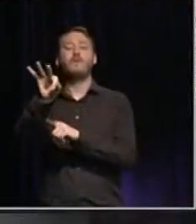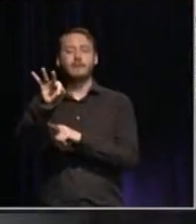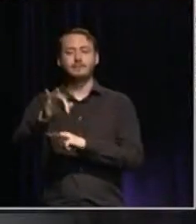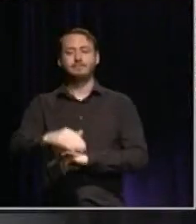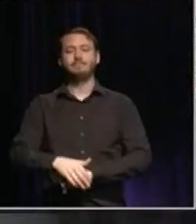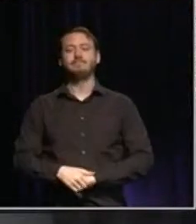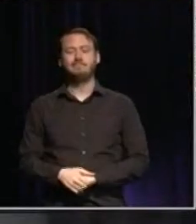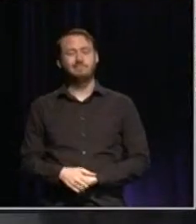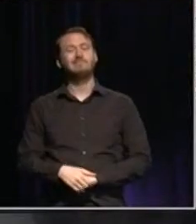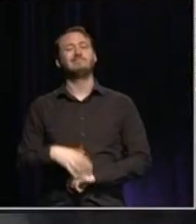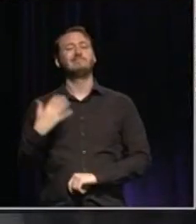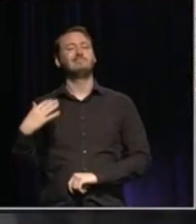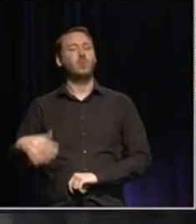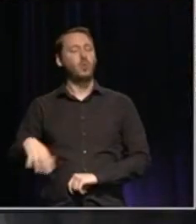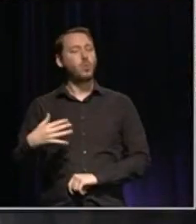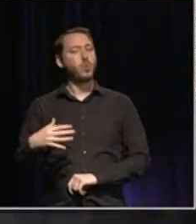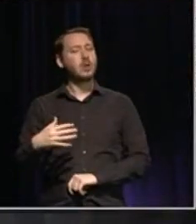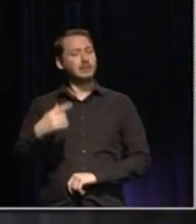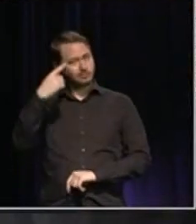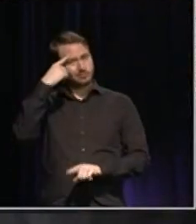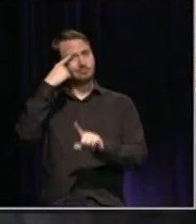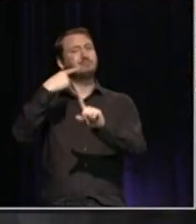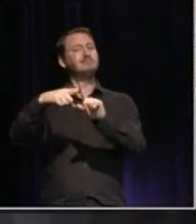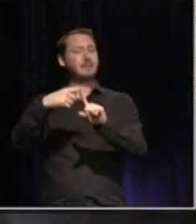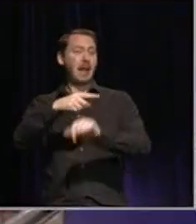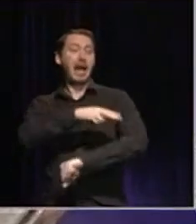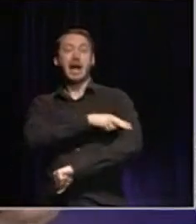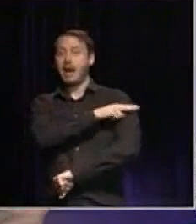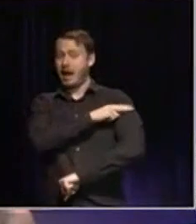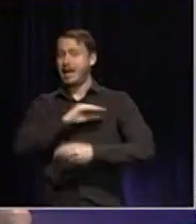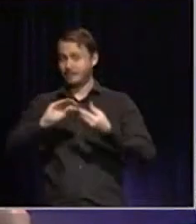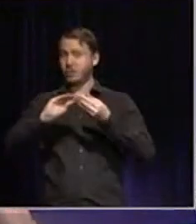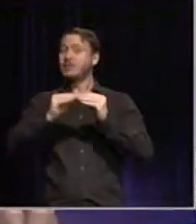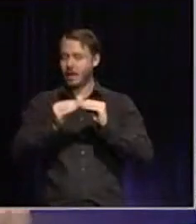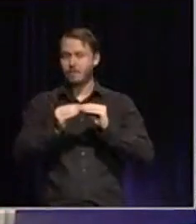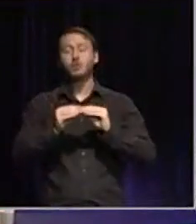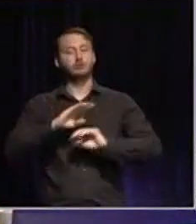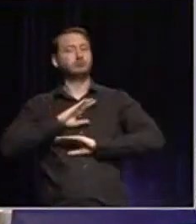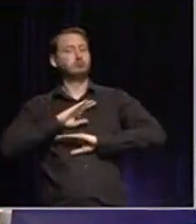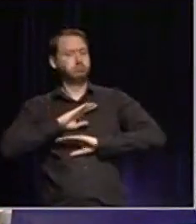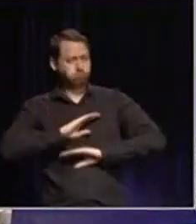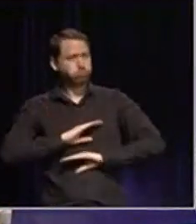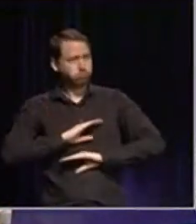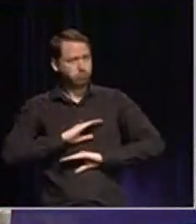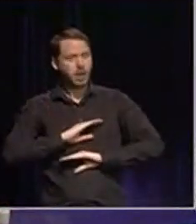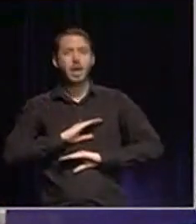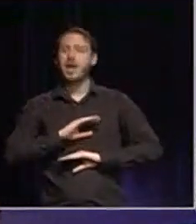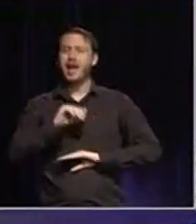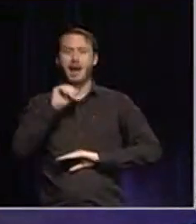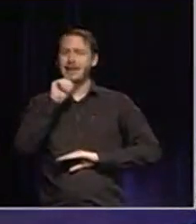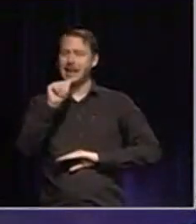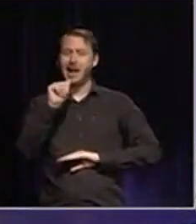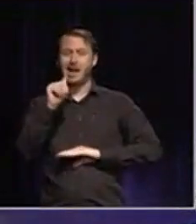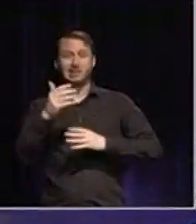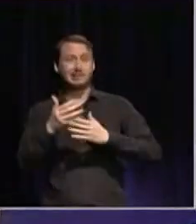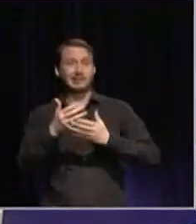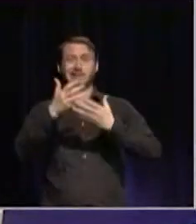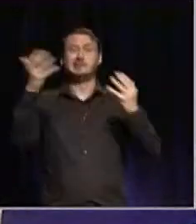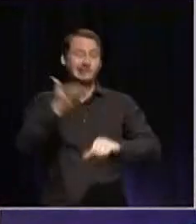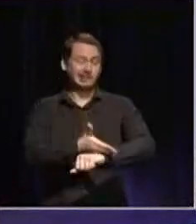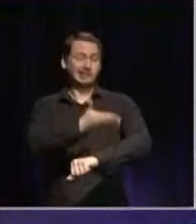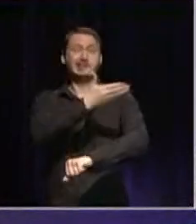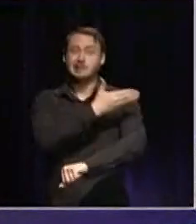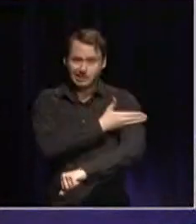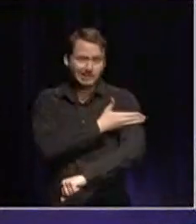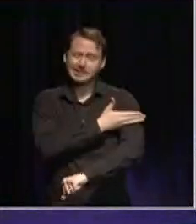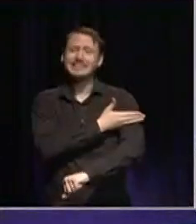it's encouraging on the hospital numbers, that's for sure, but not that much more encouraging on the number